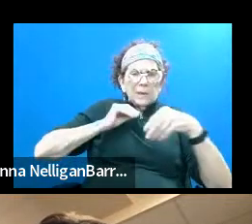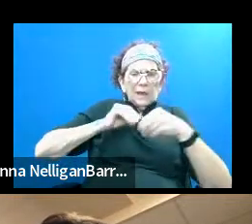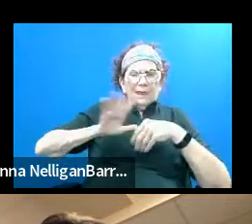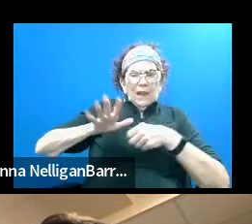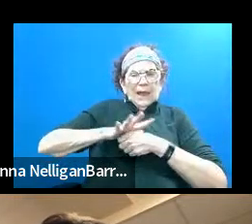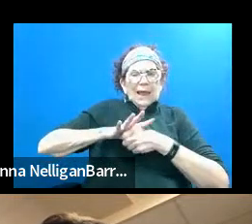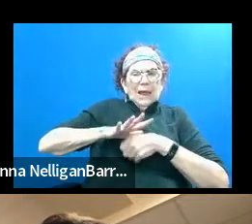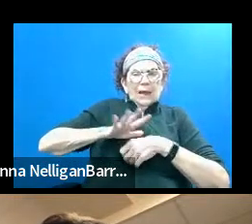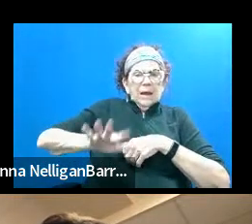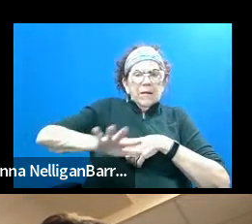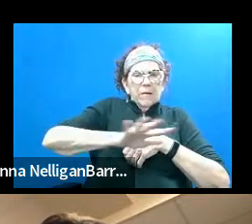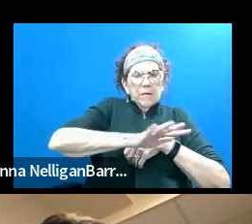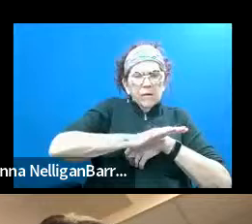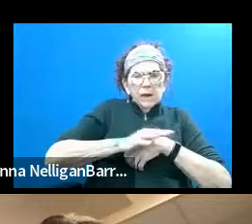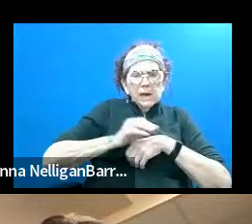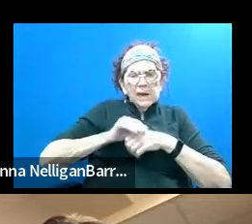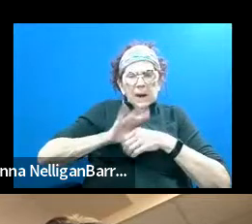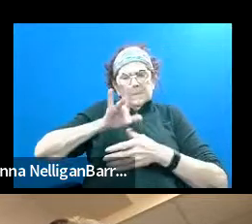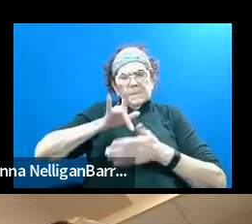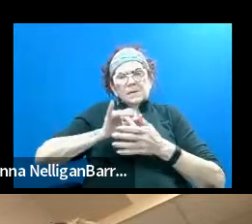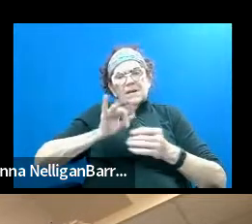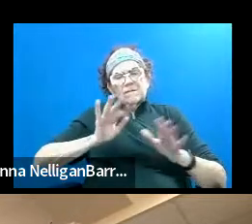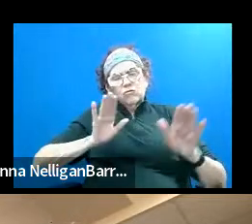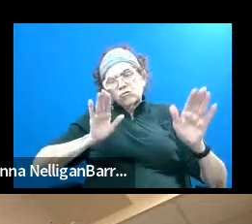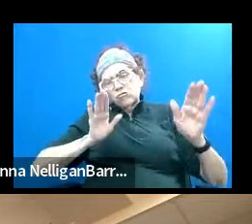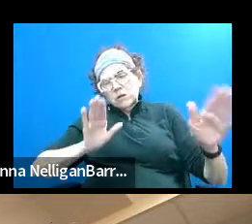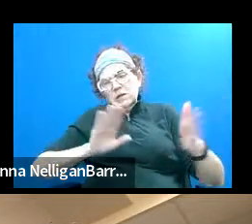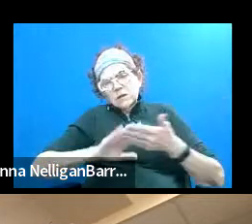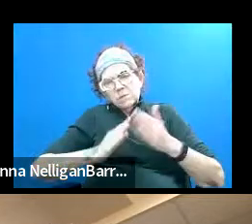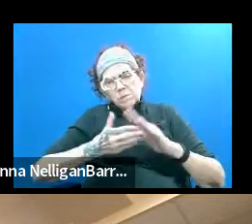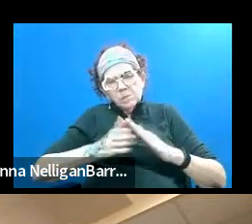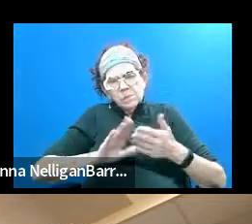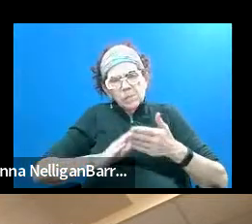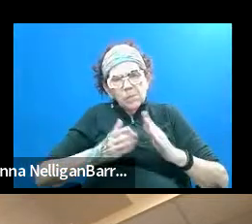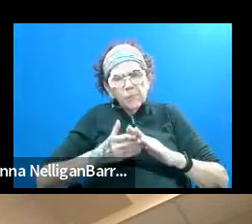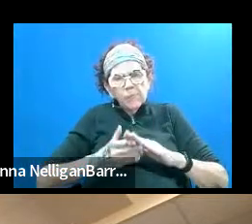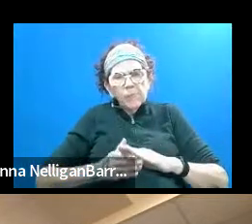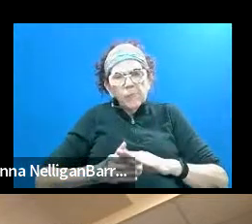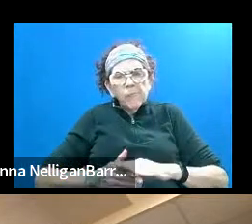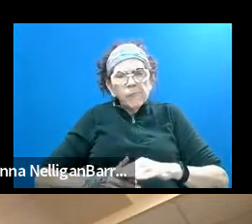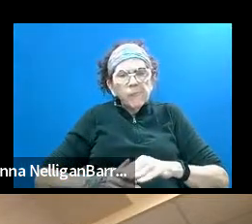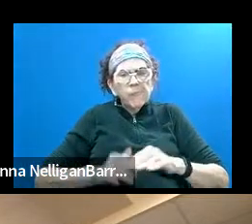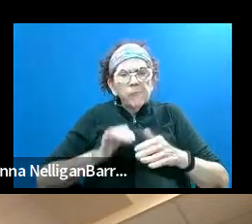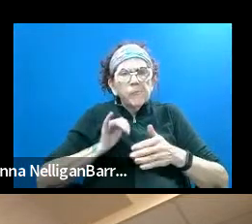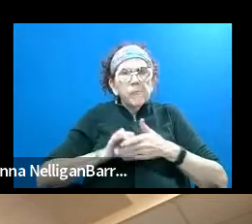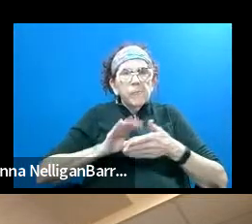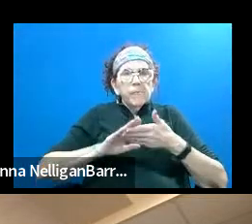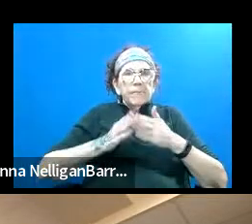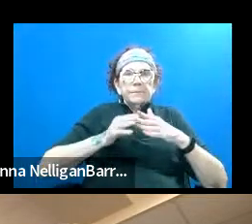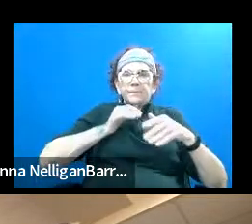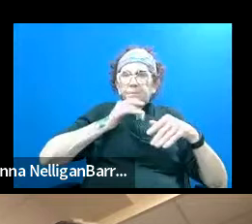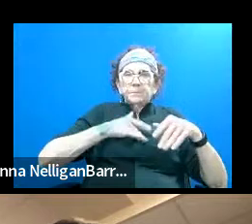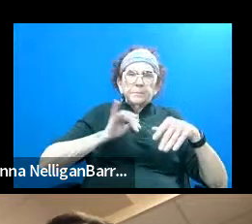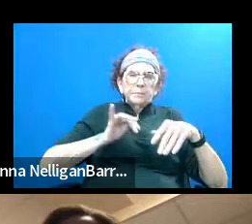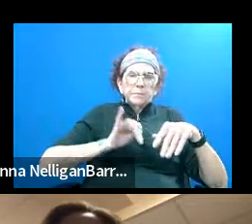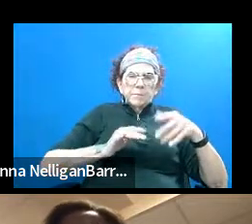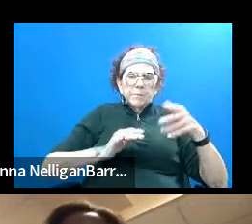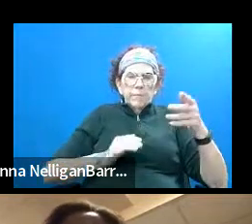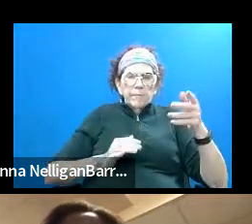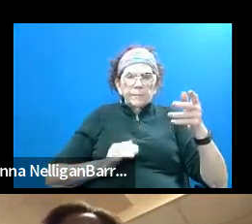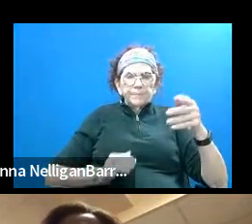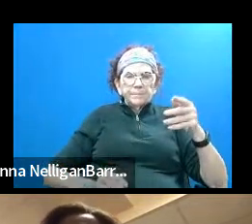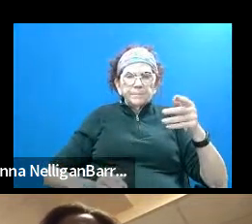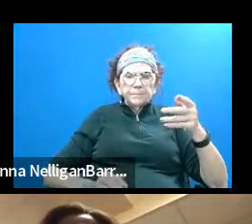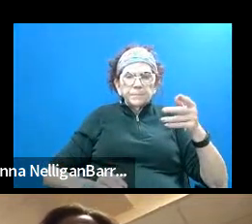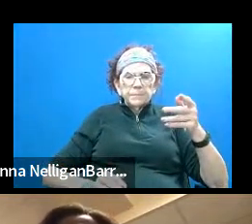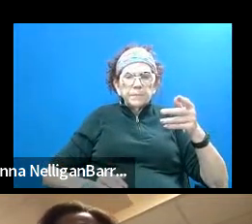city, and that the city does not feel that it is somehow the less than,